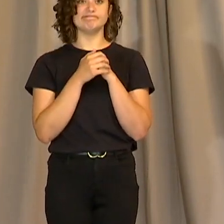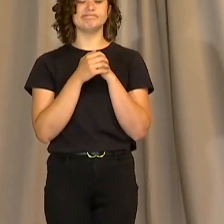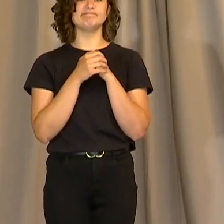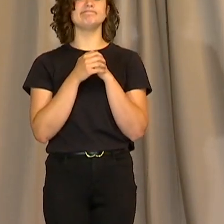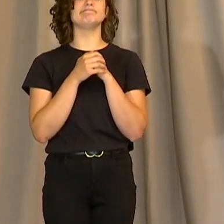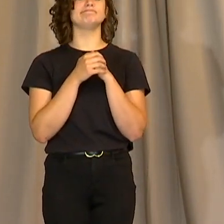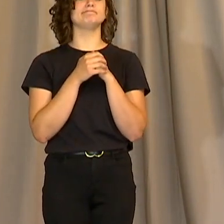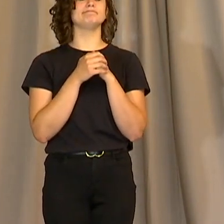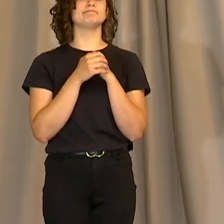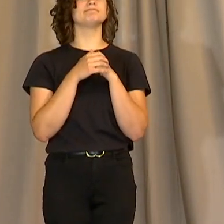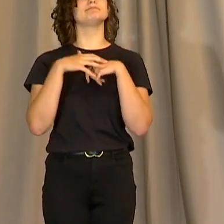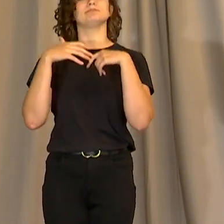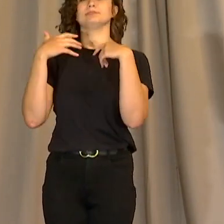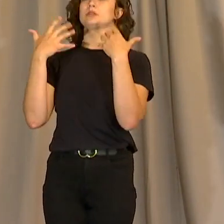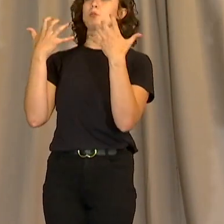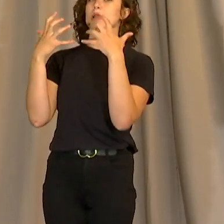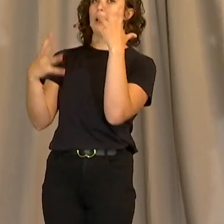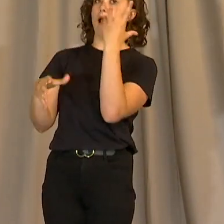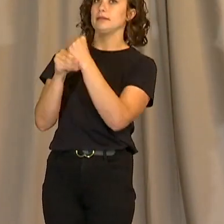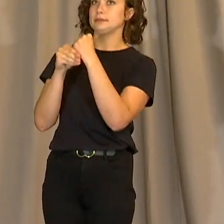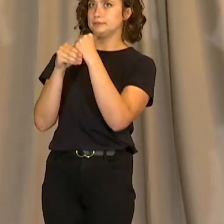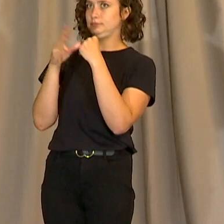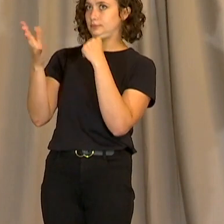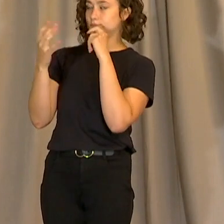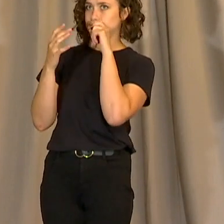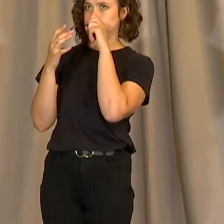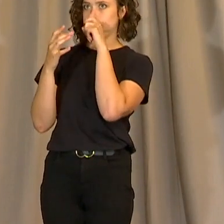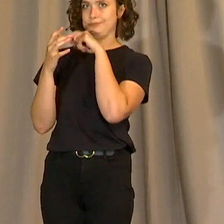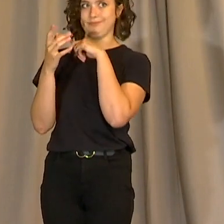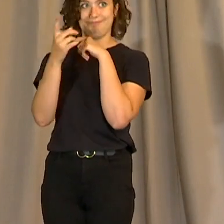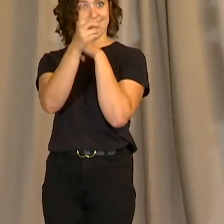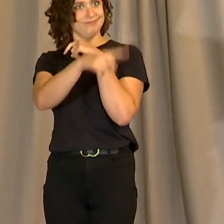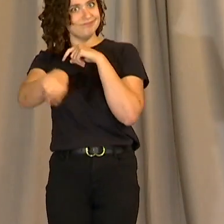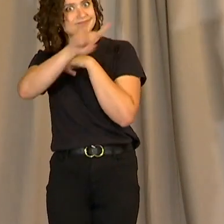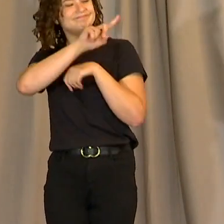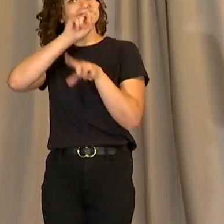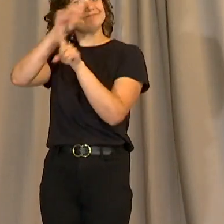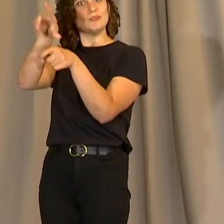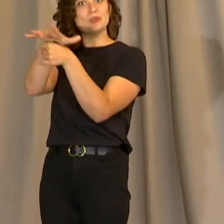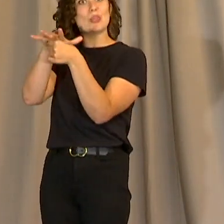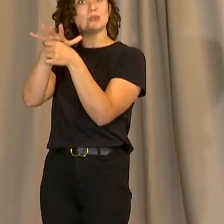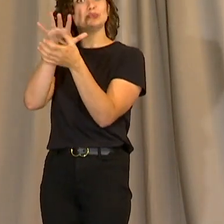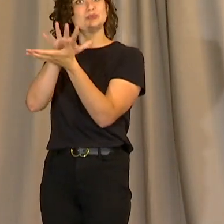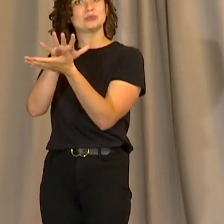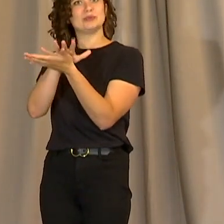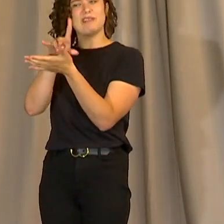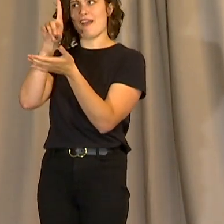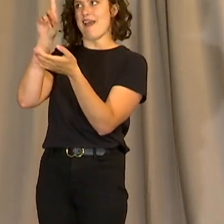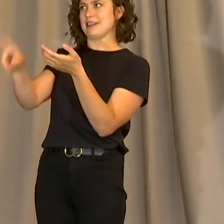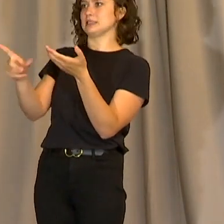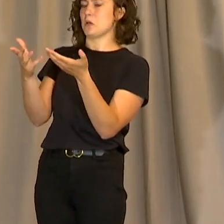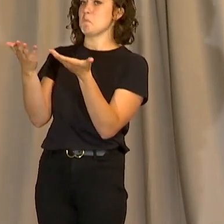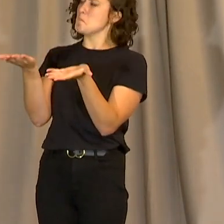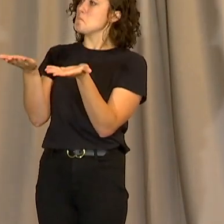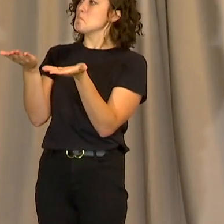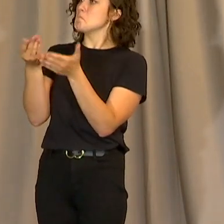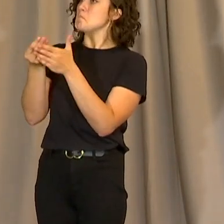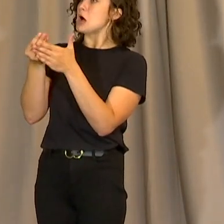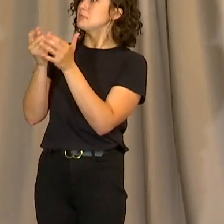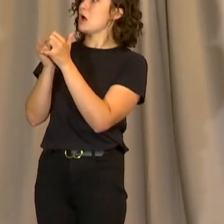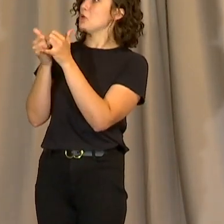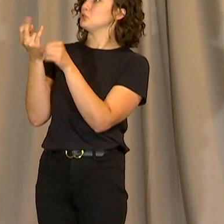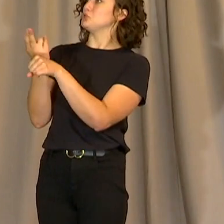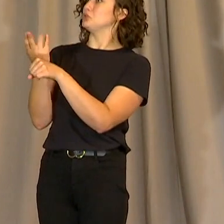Yeah, I would just add on to that to go to your local school and ask them the question. How are you using this money for, and how